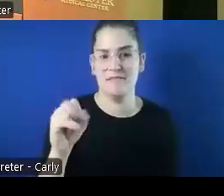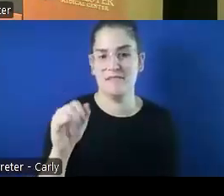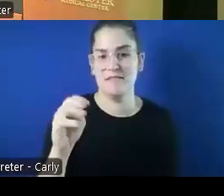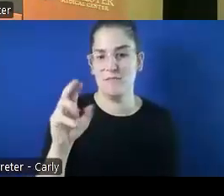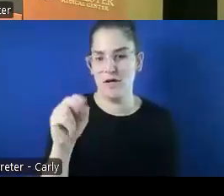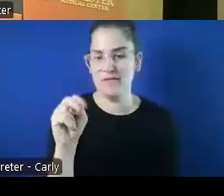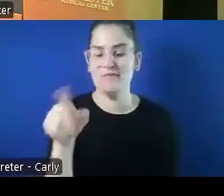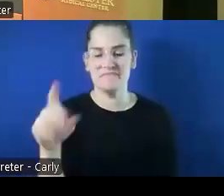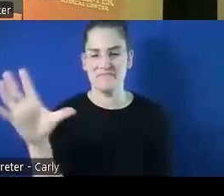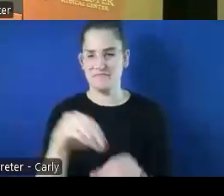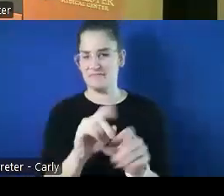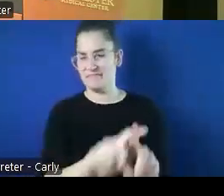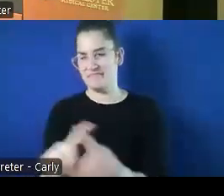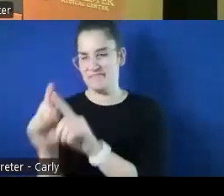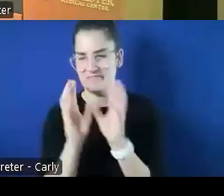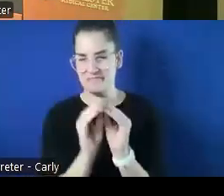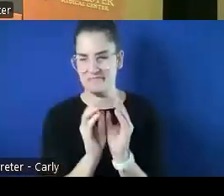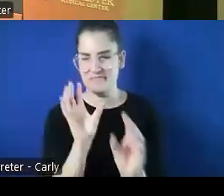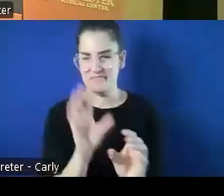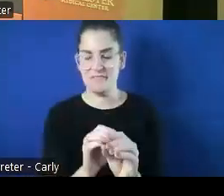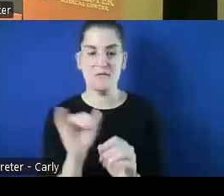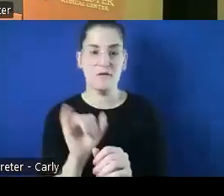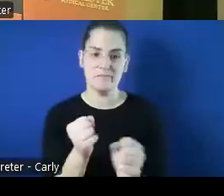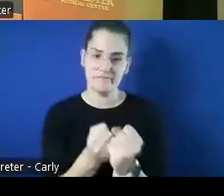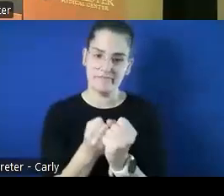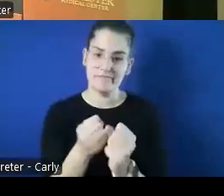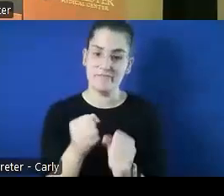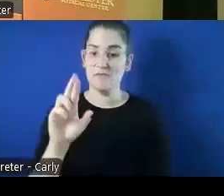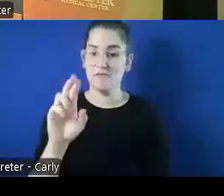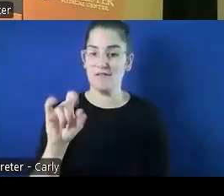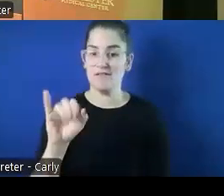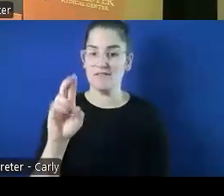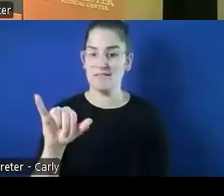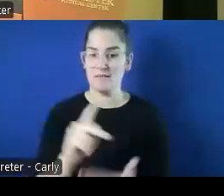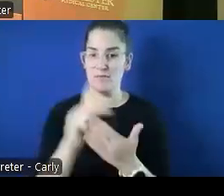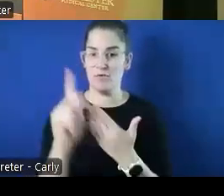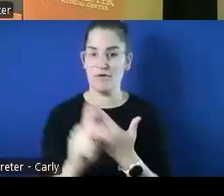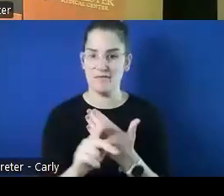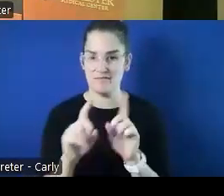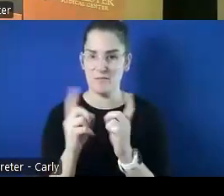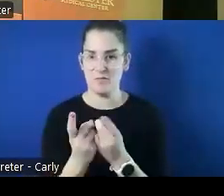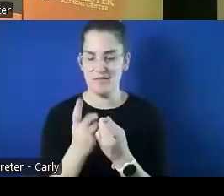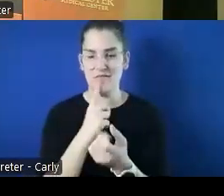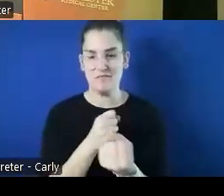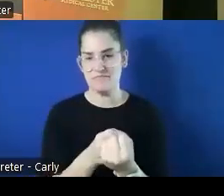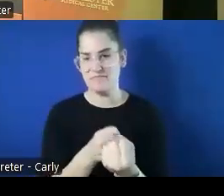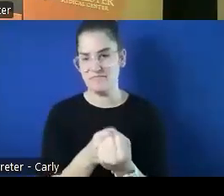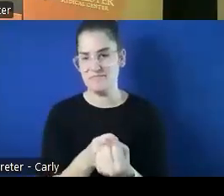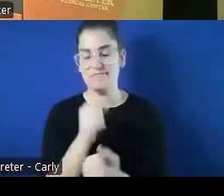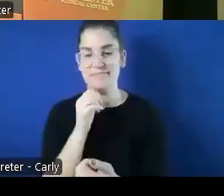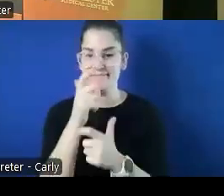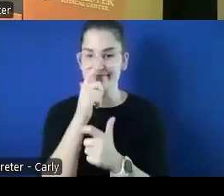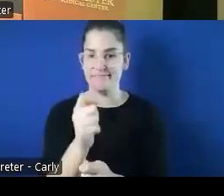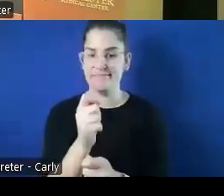various conferences. And then a big shout out, of course, to our residency program and our department for the support and